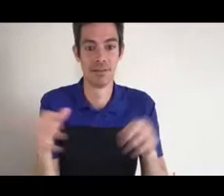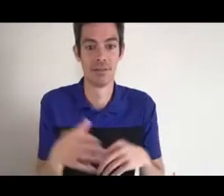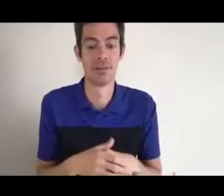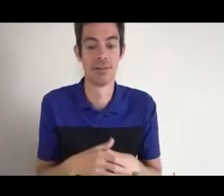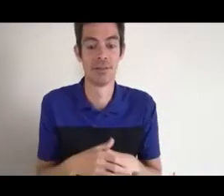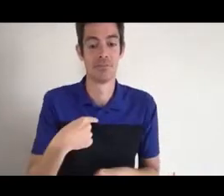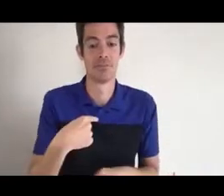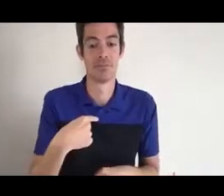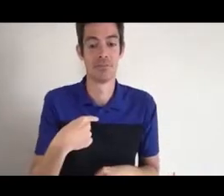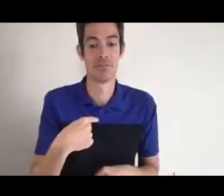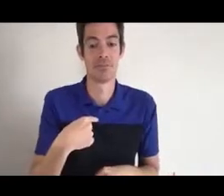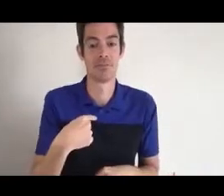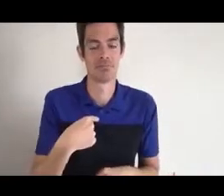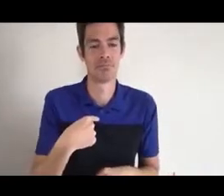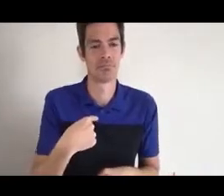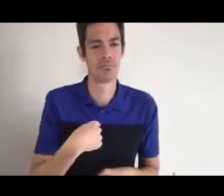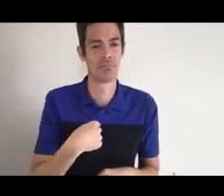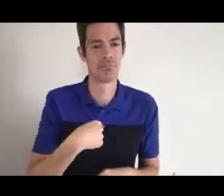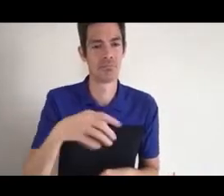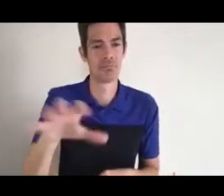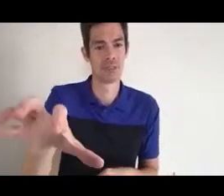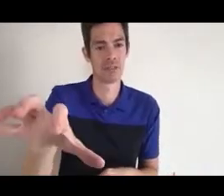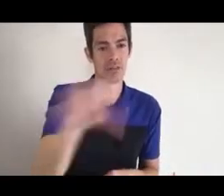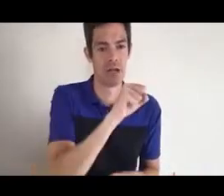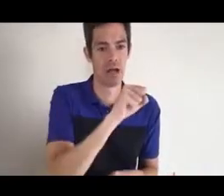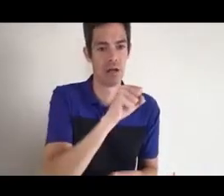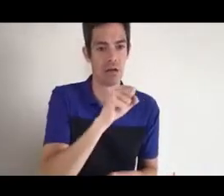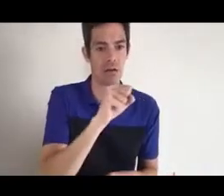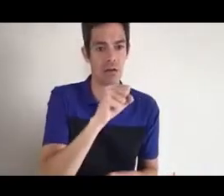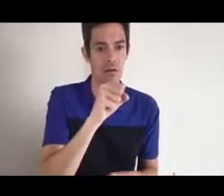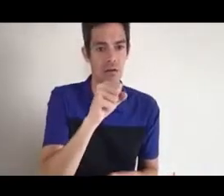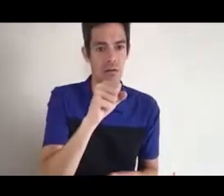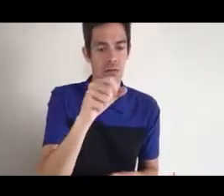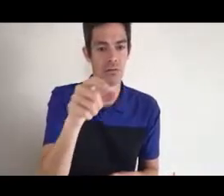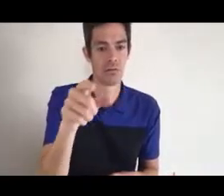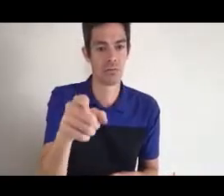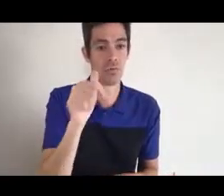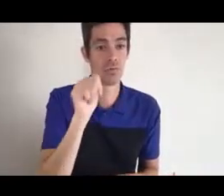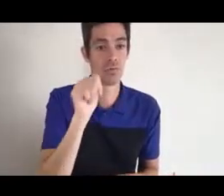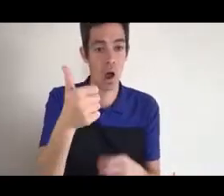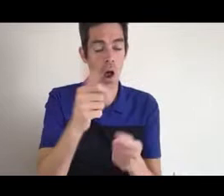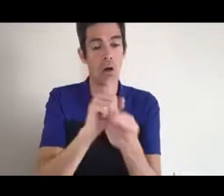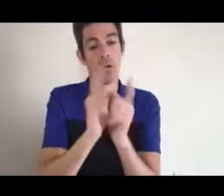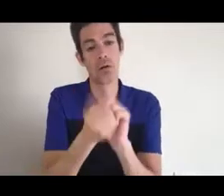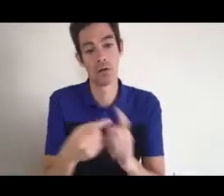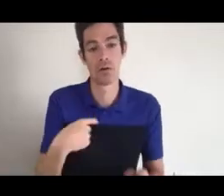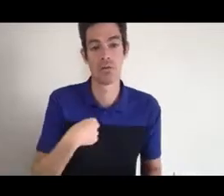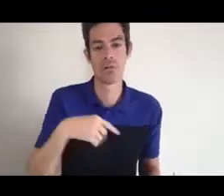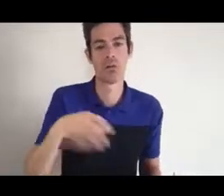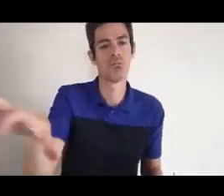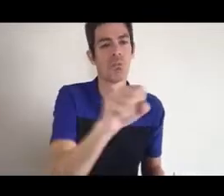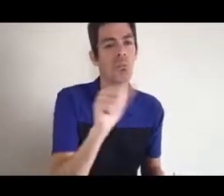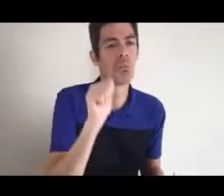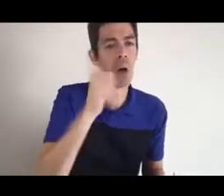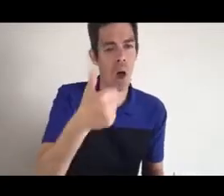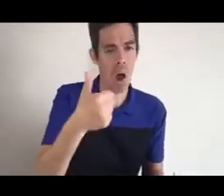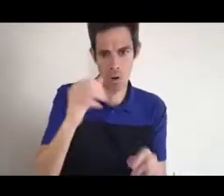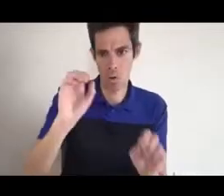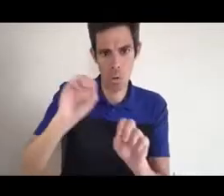Another sentence. I'll take you